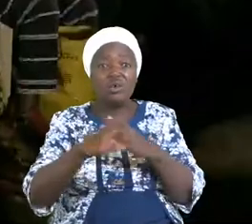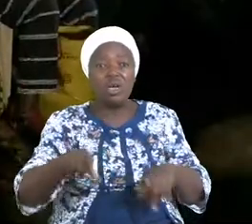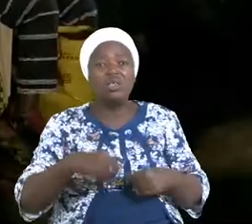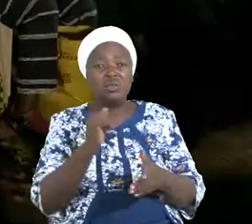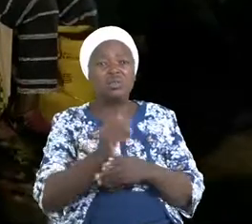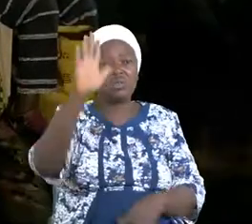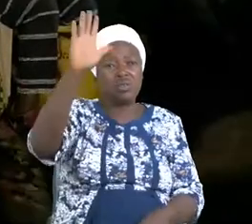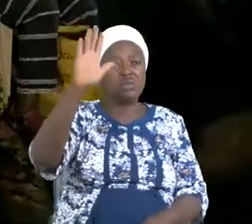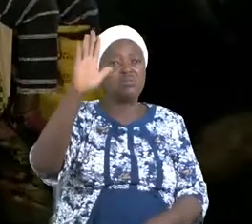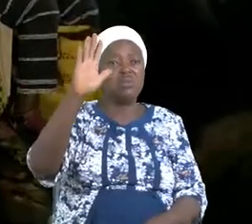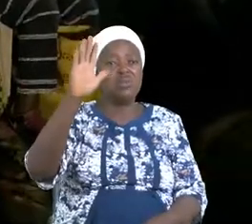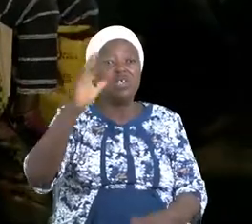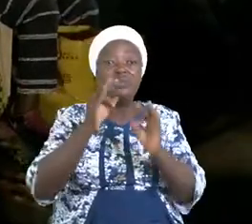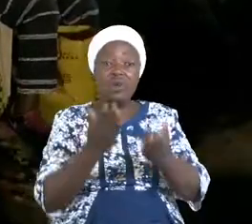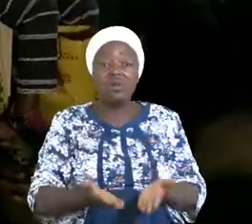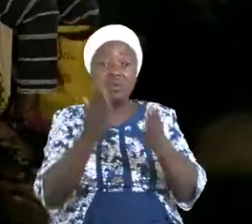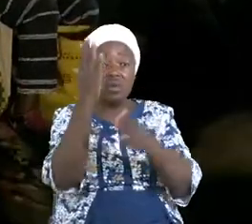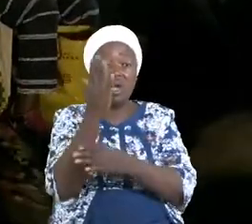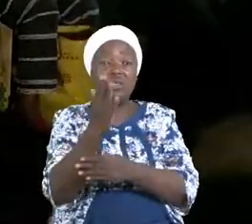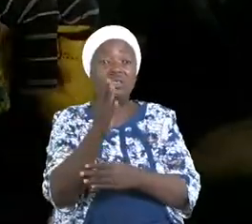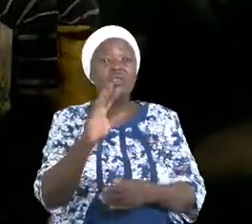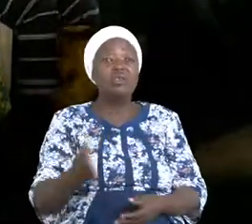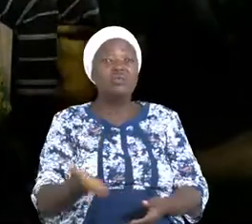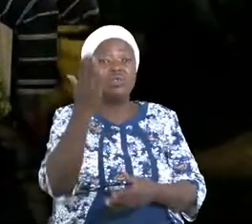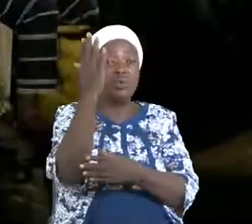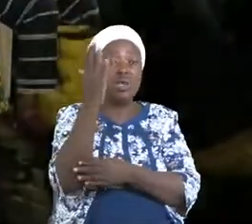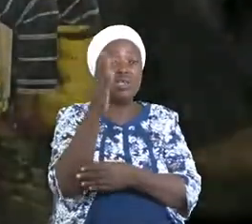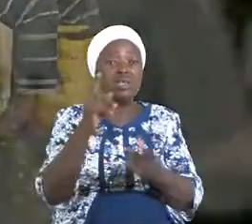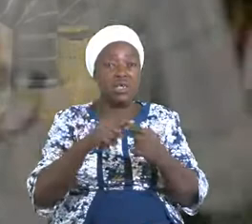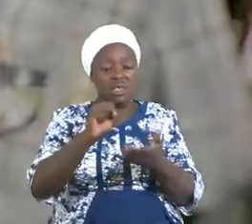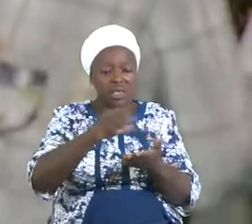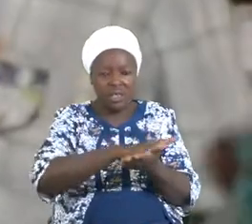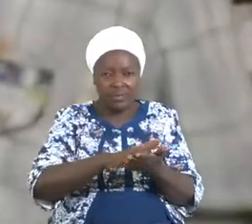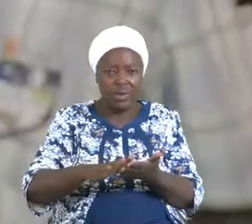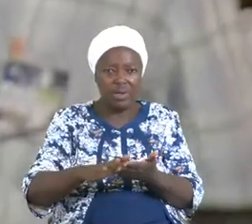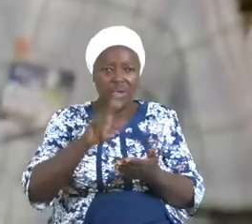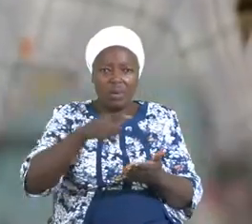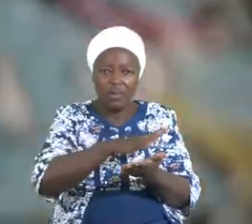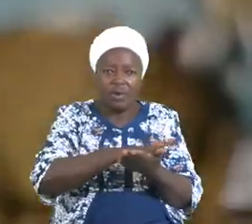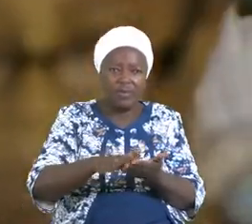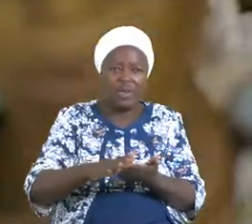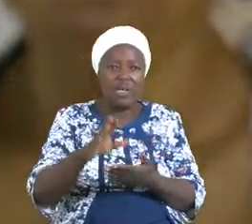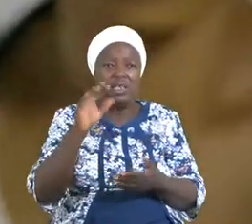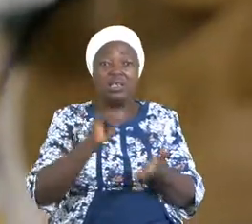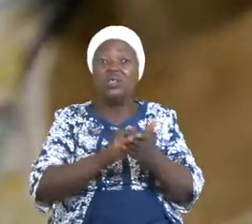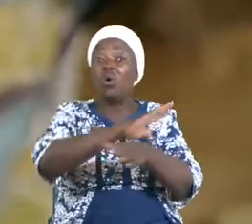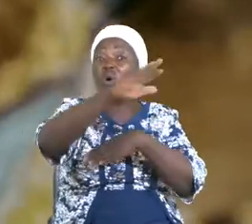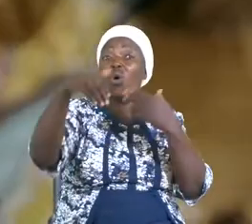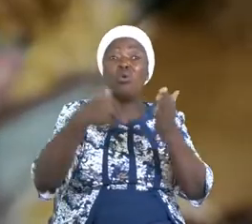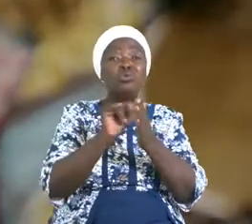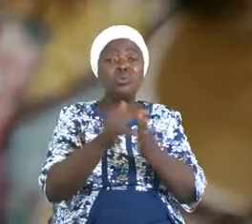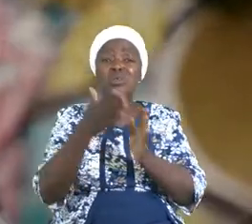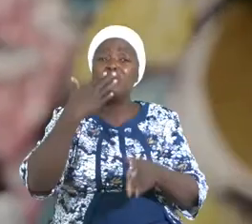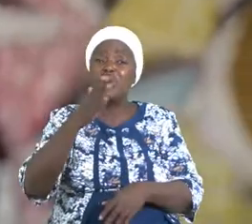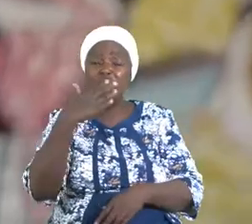Sanctified. Purified. Made holy. That all the things, all the cobwebs